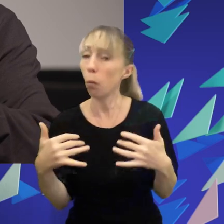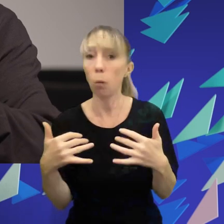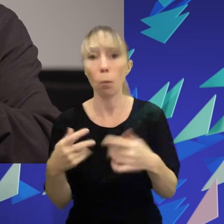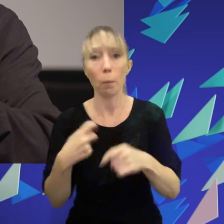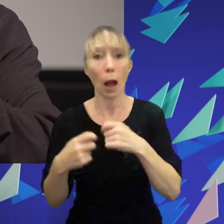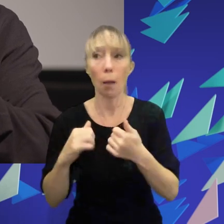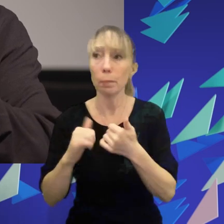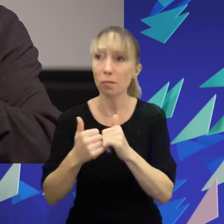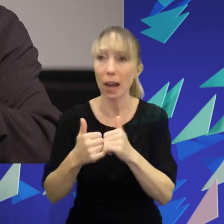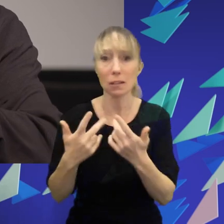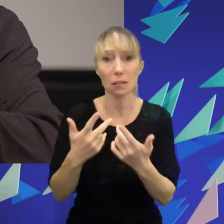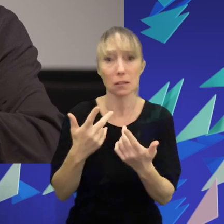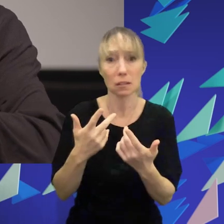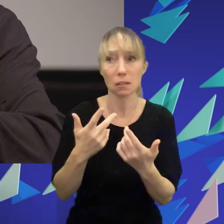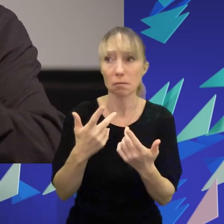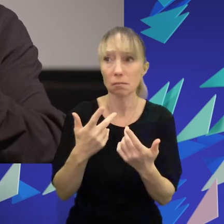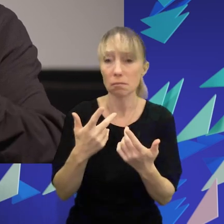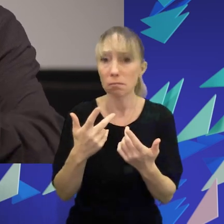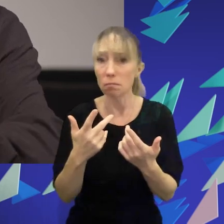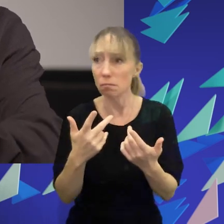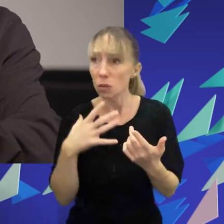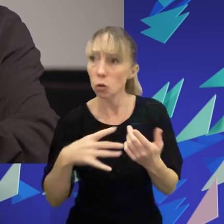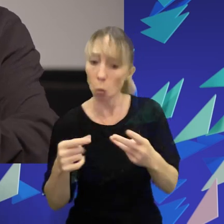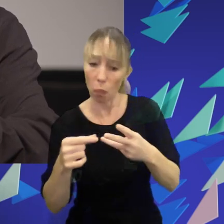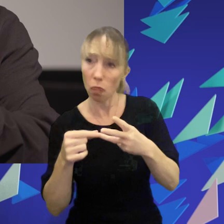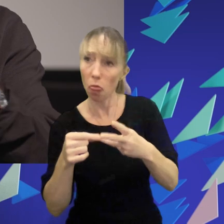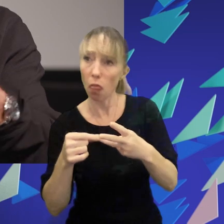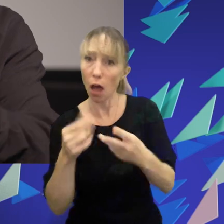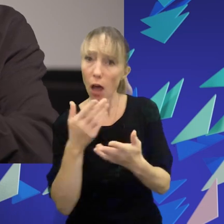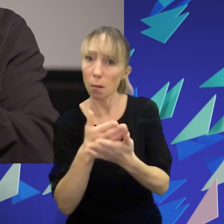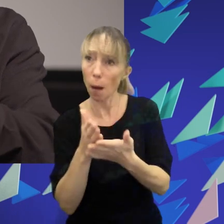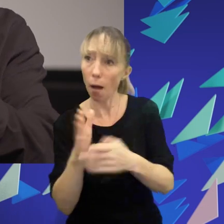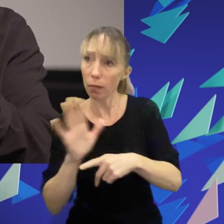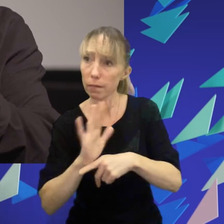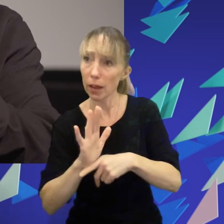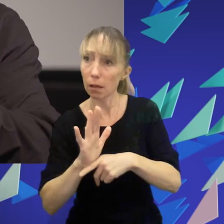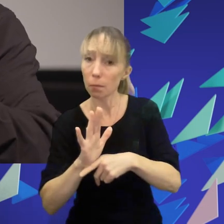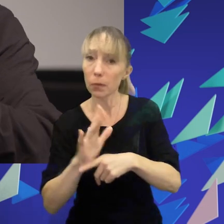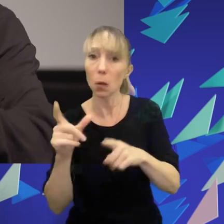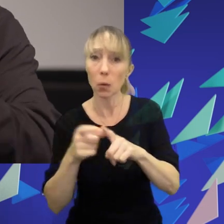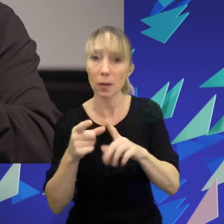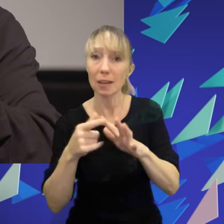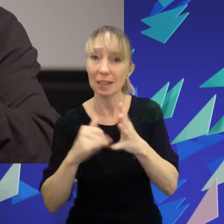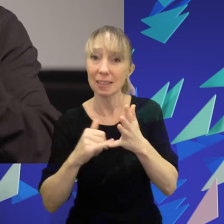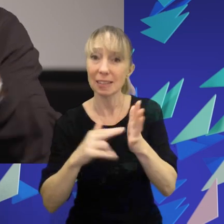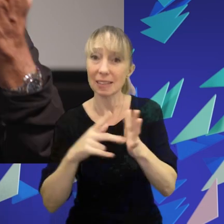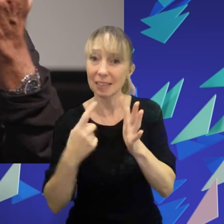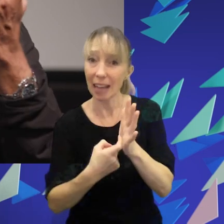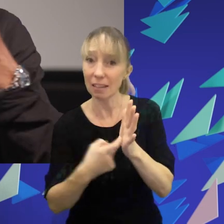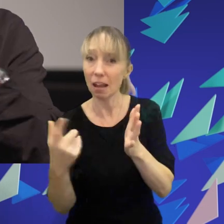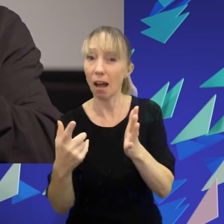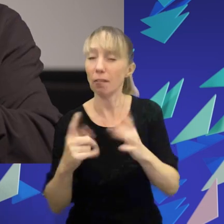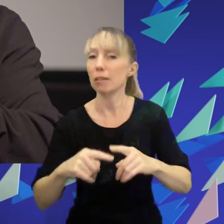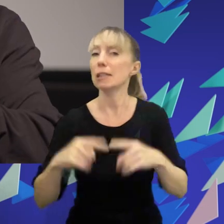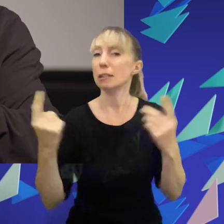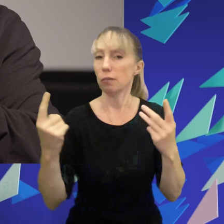I called him and said, you know, what about if you compose the third act? And Bryce brought the music for the third act, which is very different with the violins